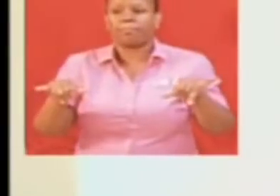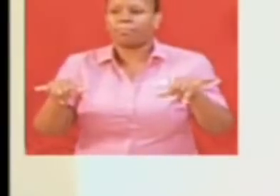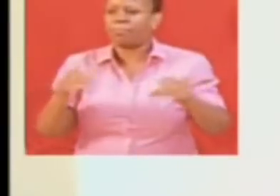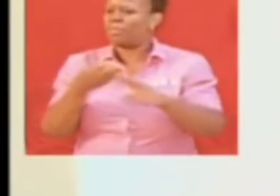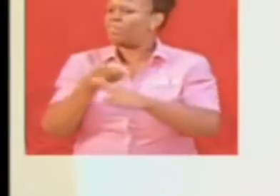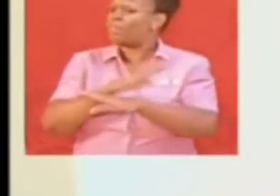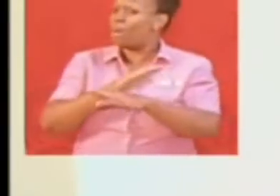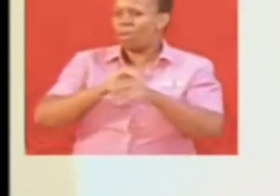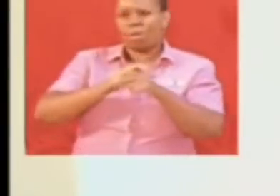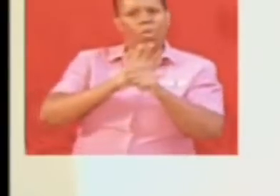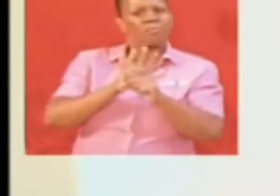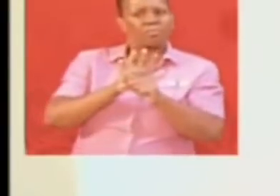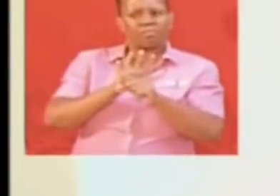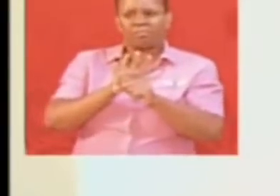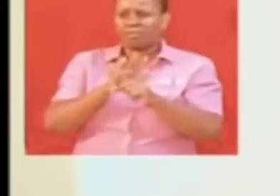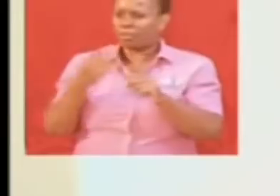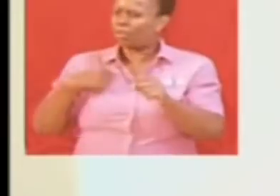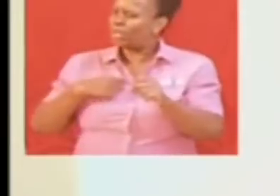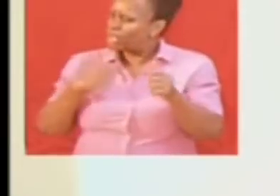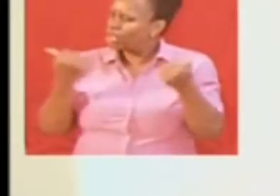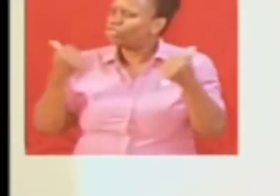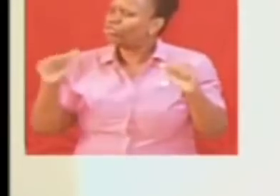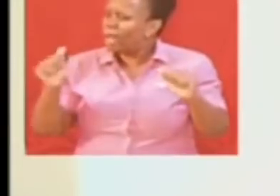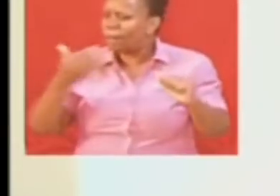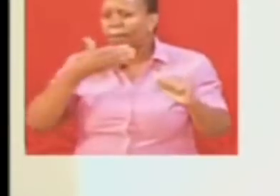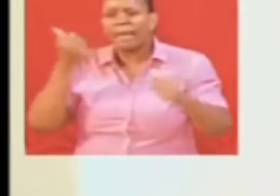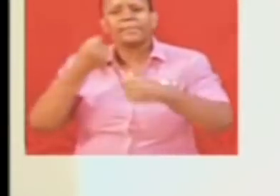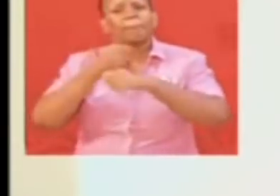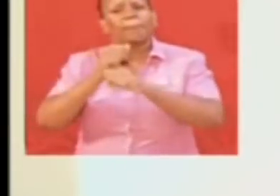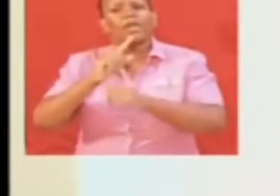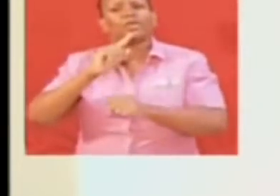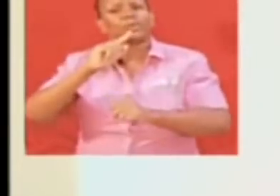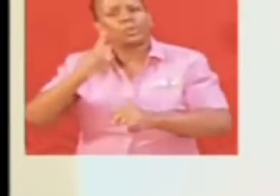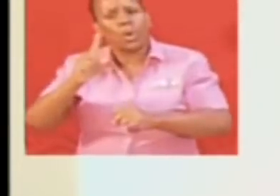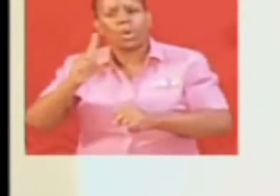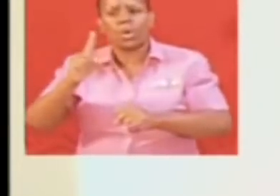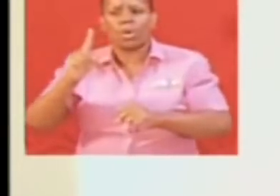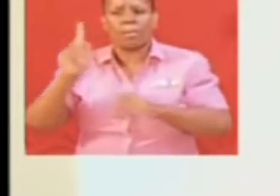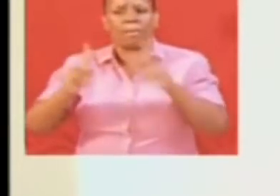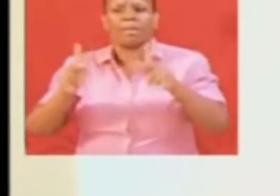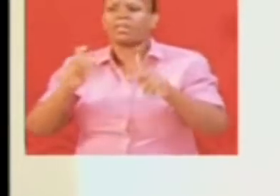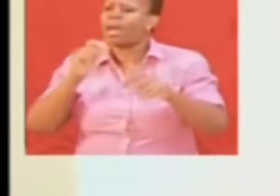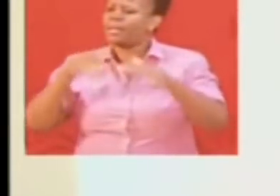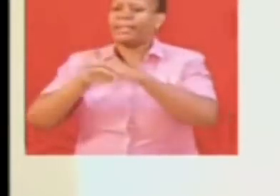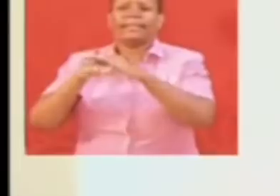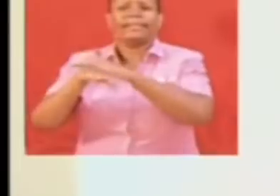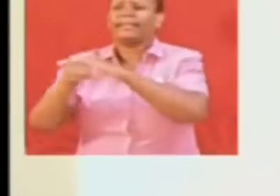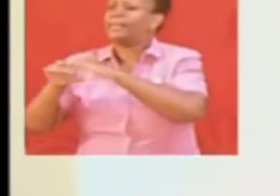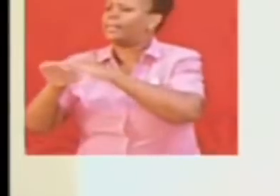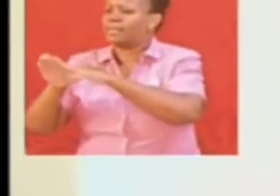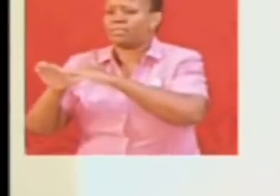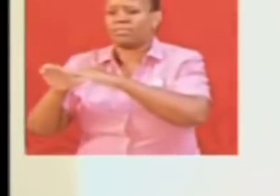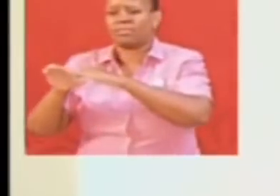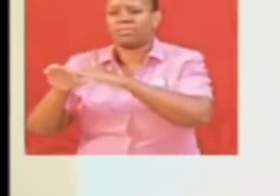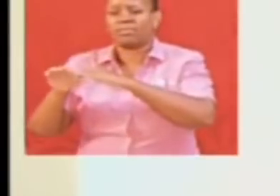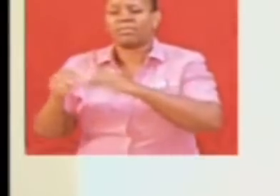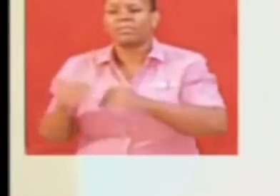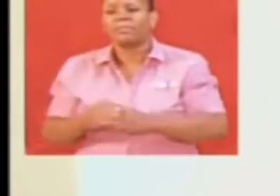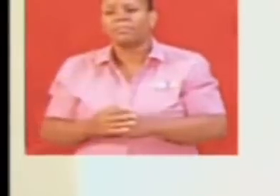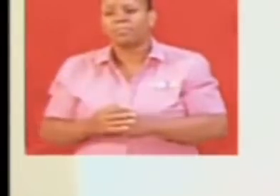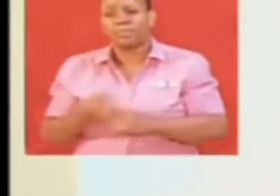we were ensuring that we did not have unchecked migration. We were stemming migration by stopping